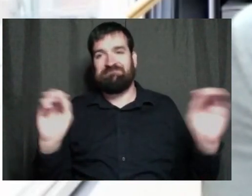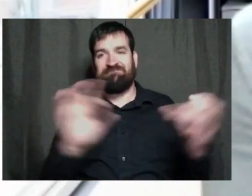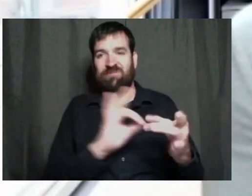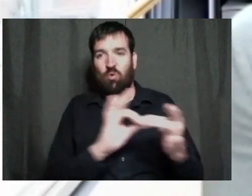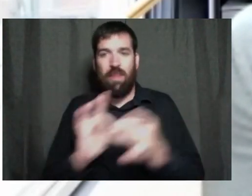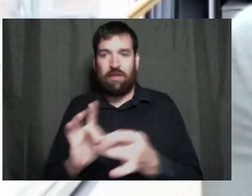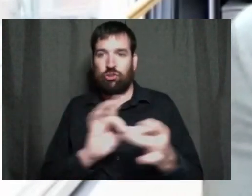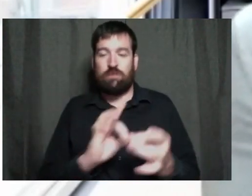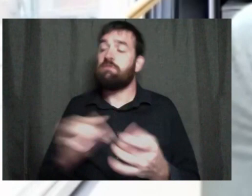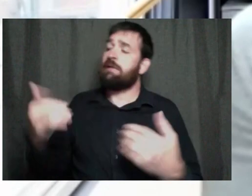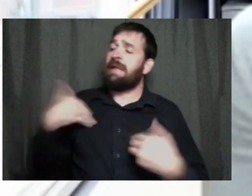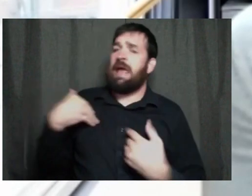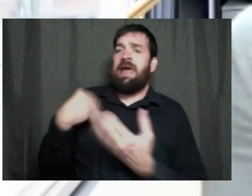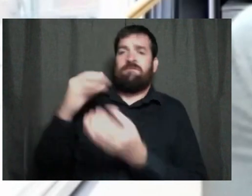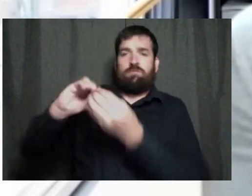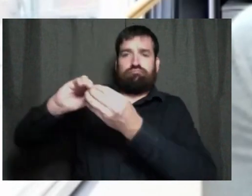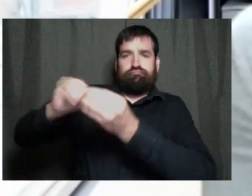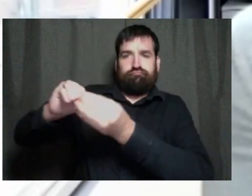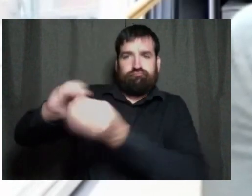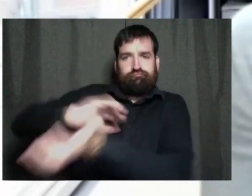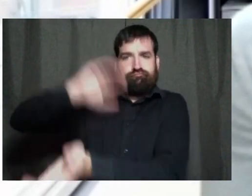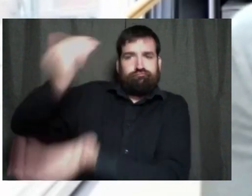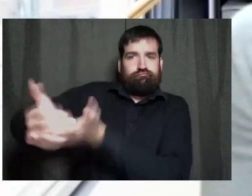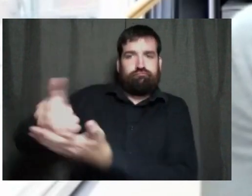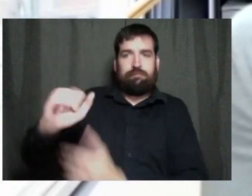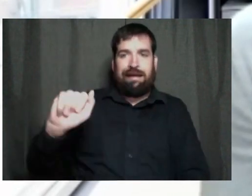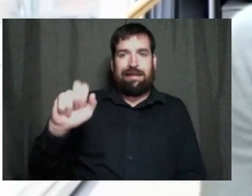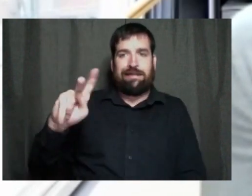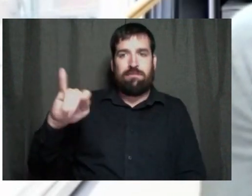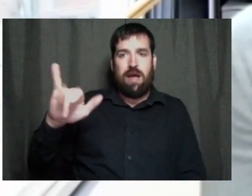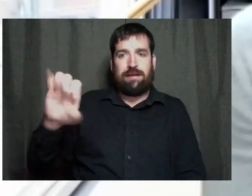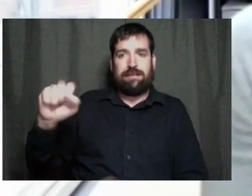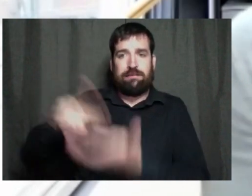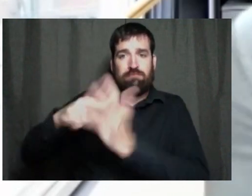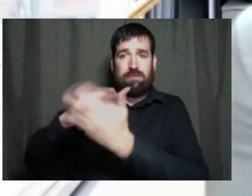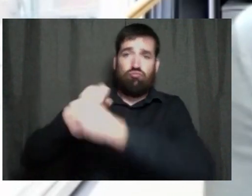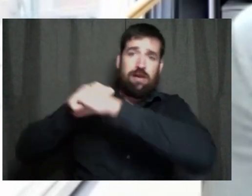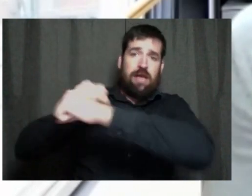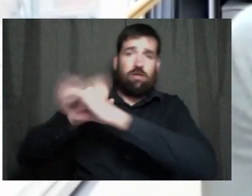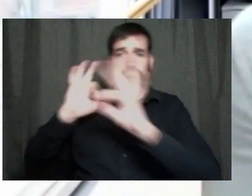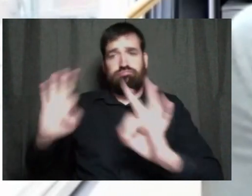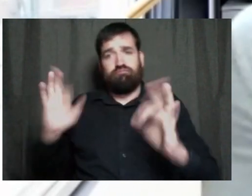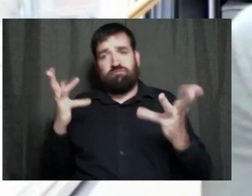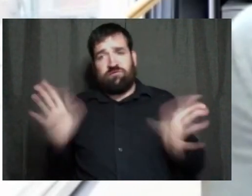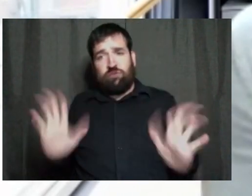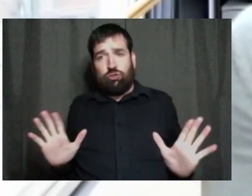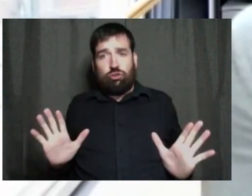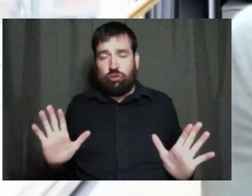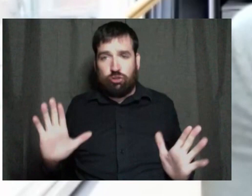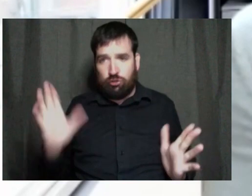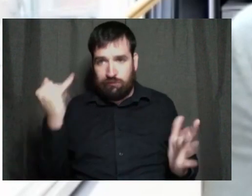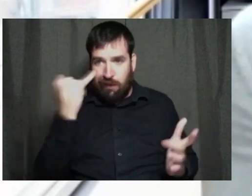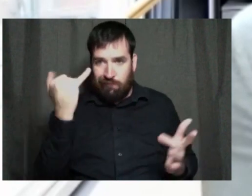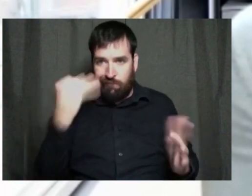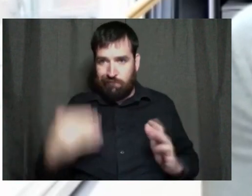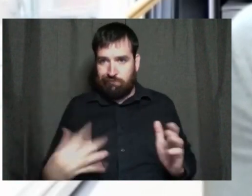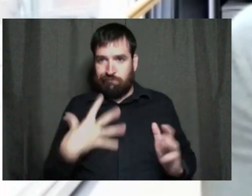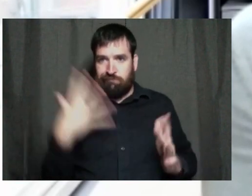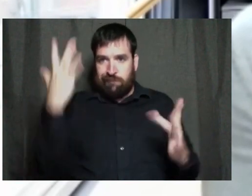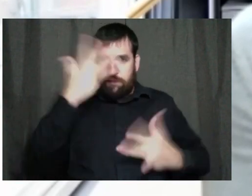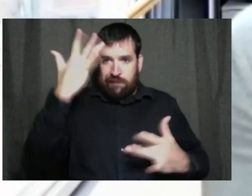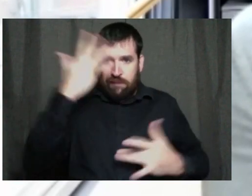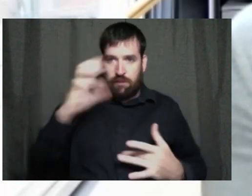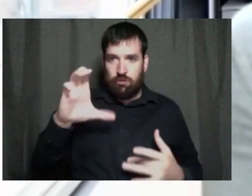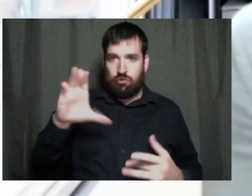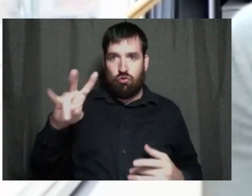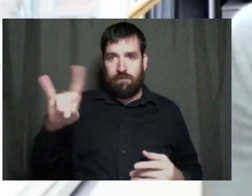well, you have this many antibodies, which means you're protected and you won't get sick if you were to contract the COVID-19 virus. So I think it's really important for folks